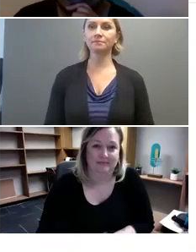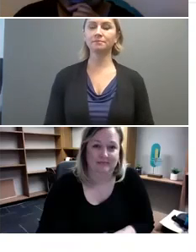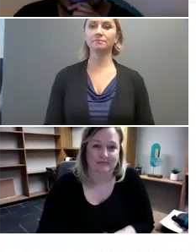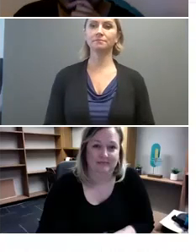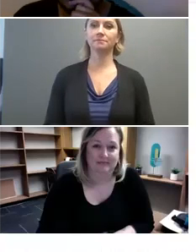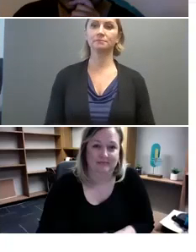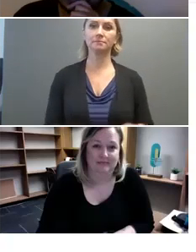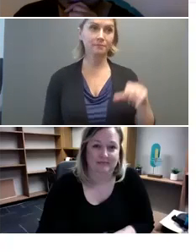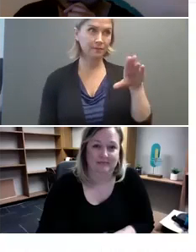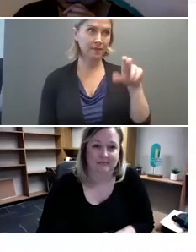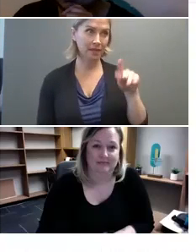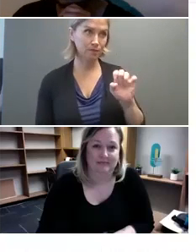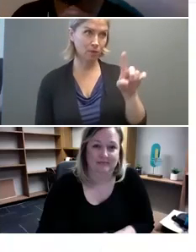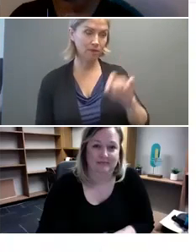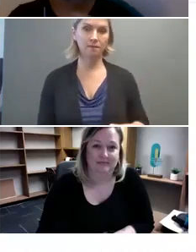Case 1.